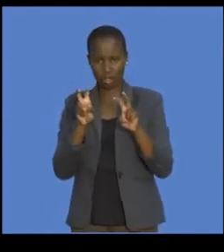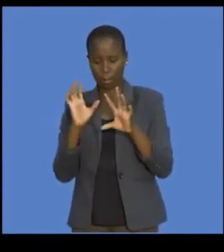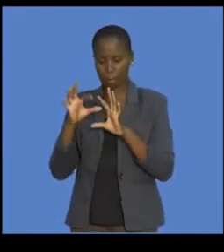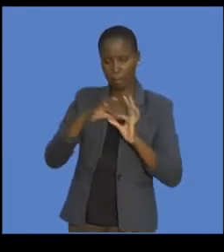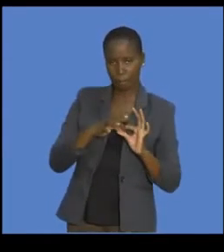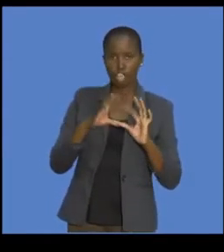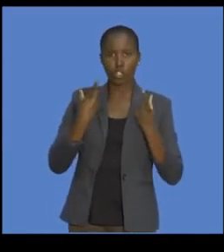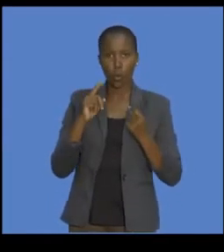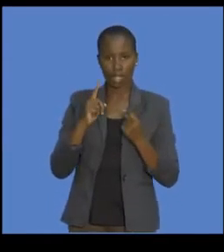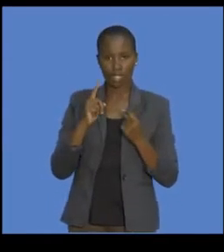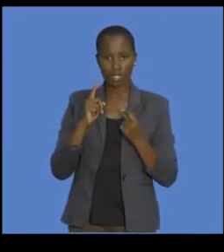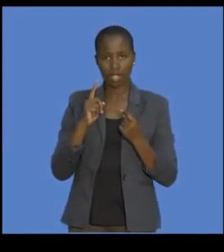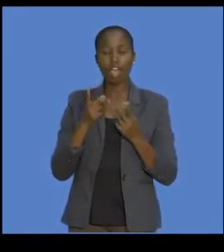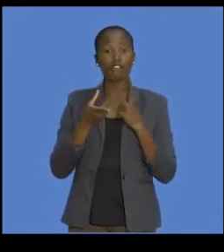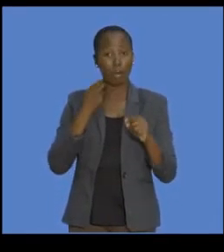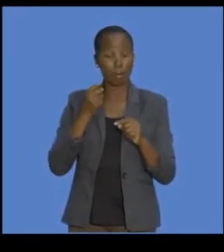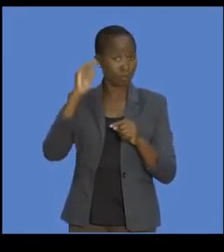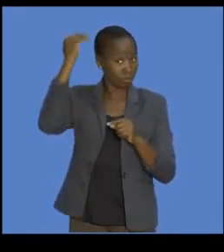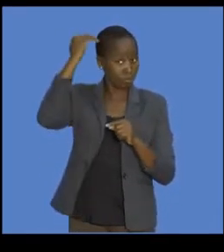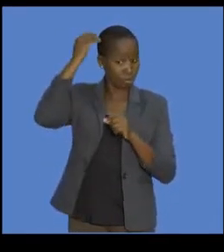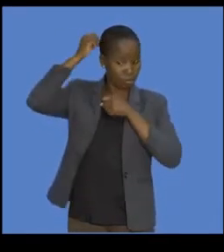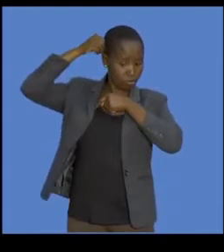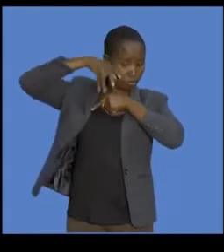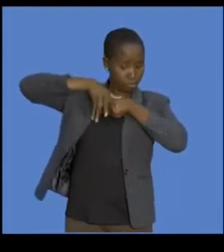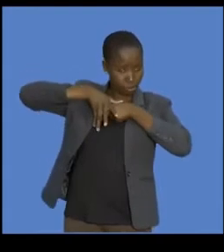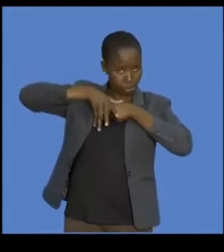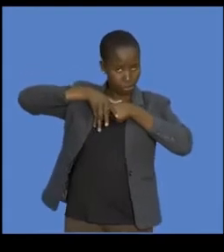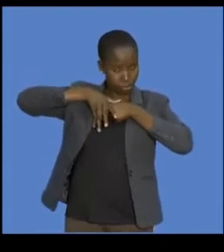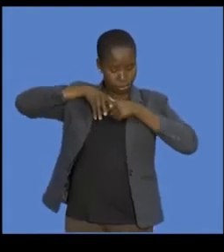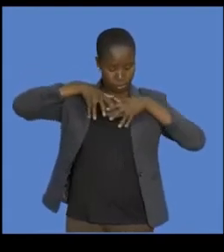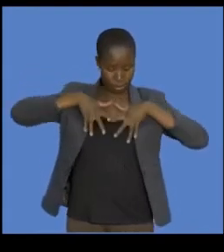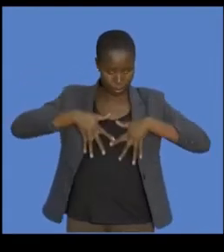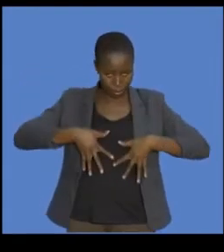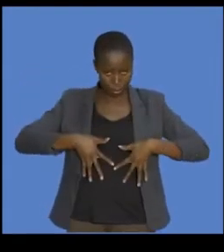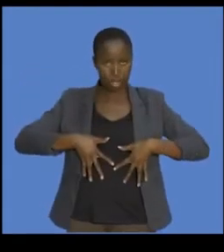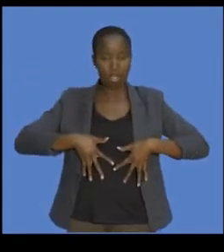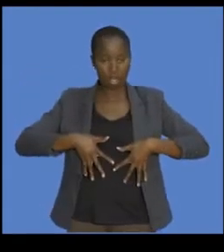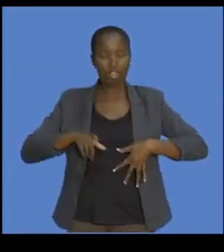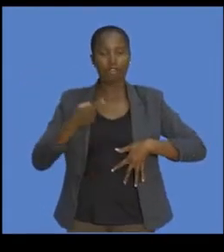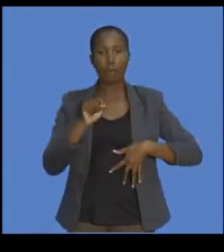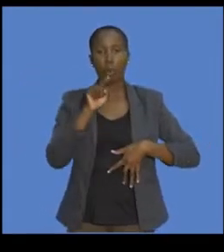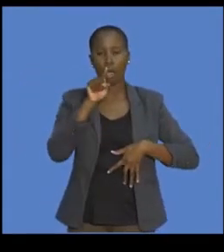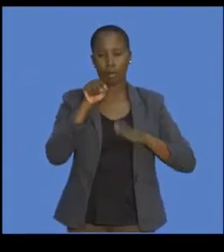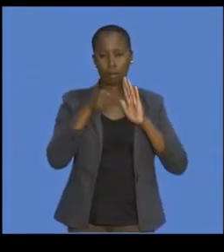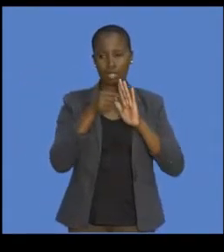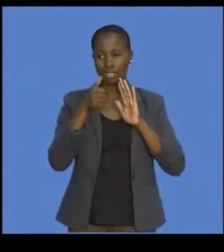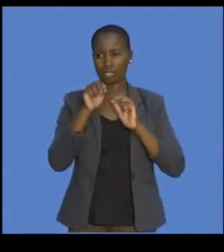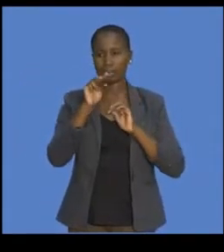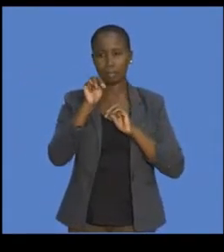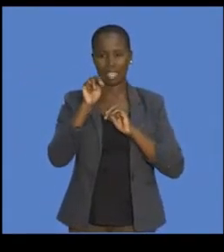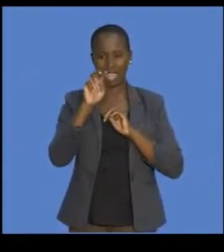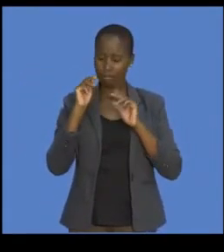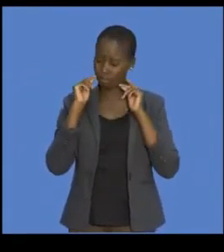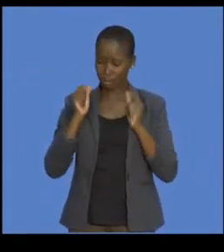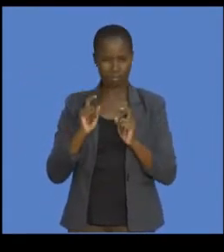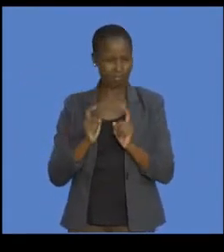the body extremely fast, from about 1 to 120 meters per second. So that's extremely fast. And if you